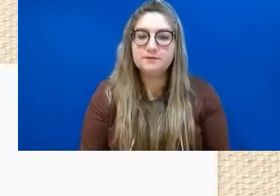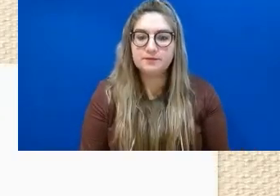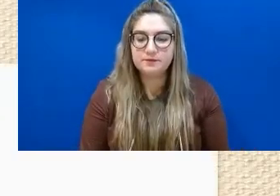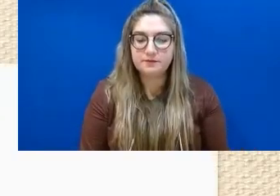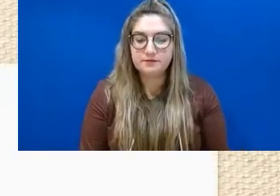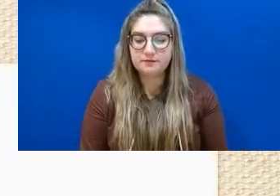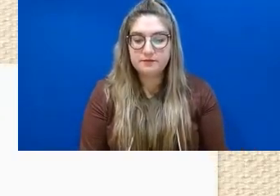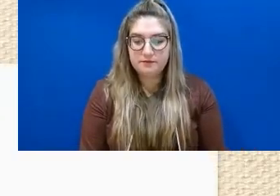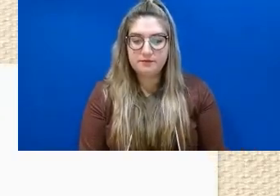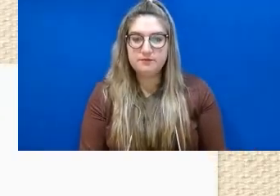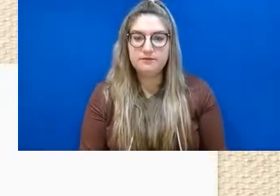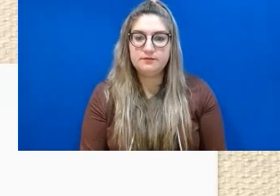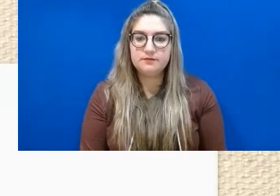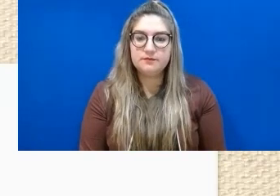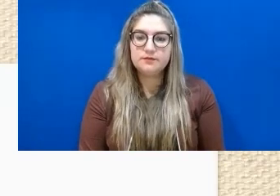Okay.